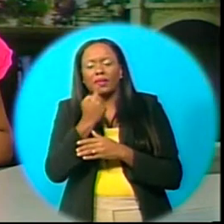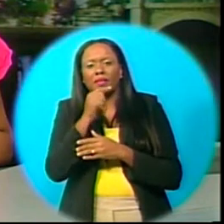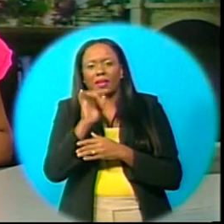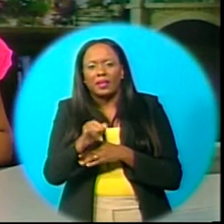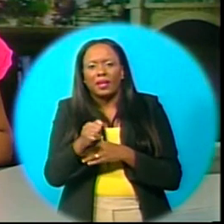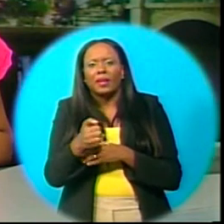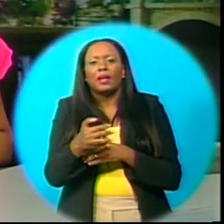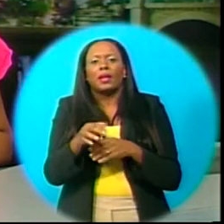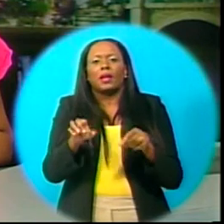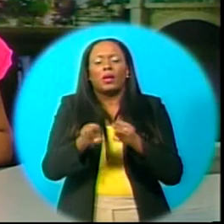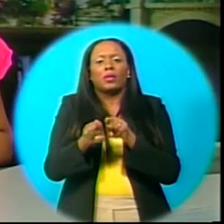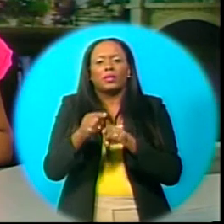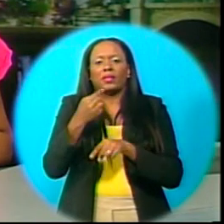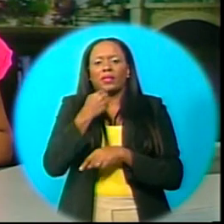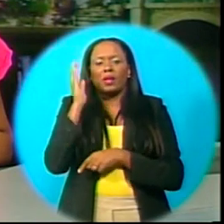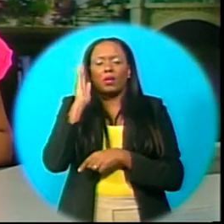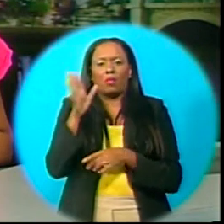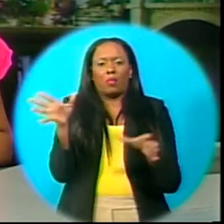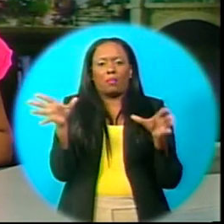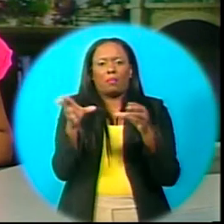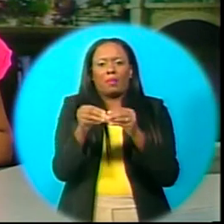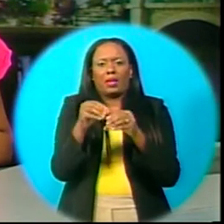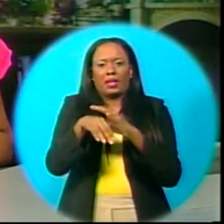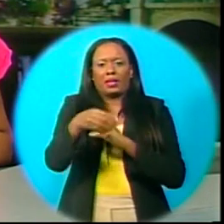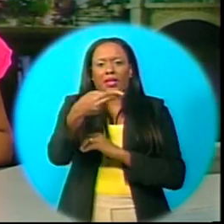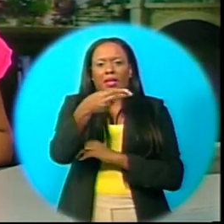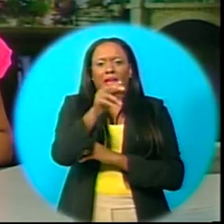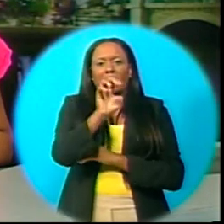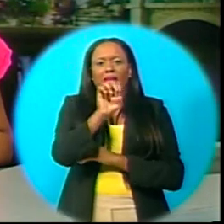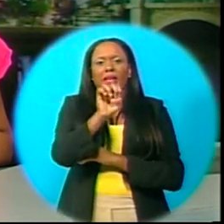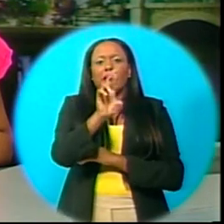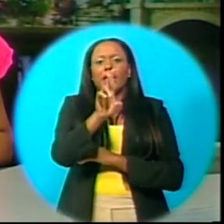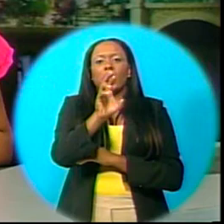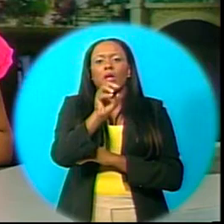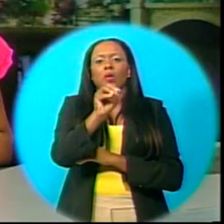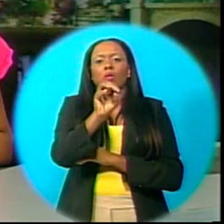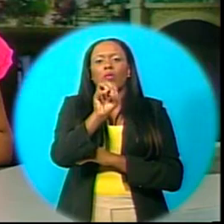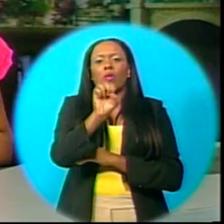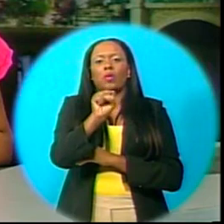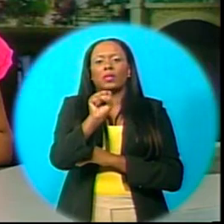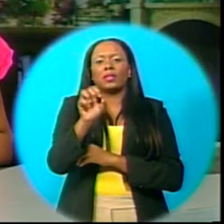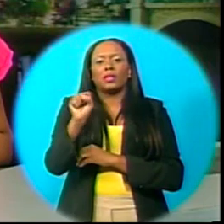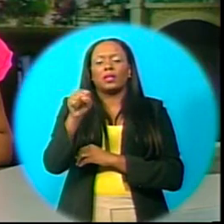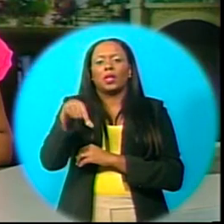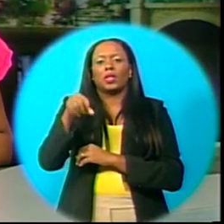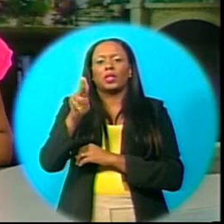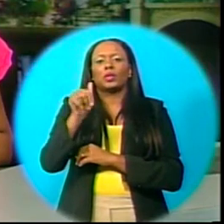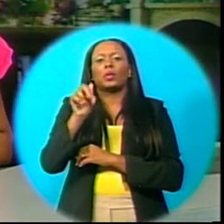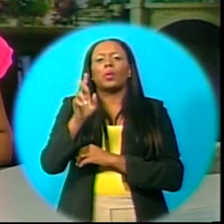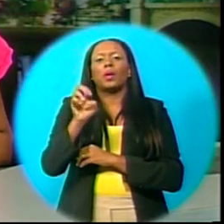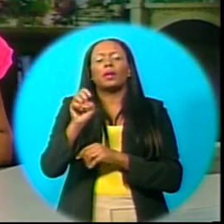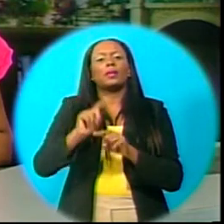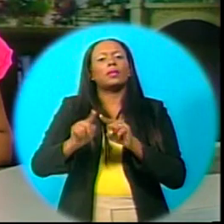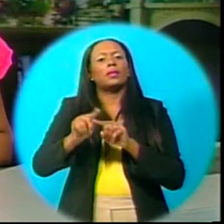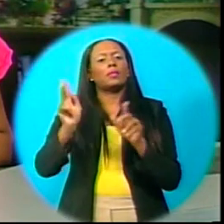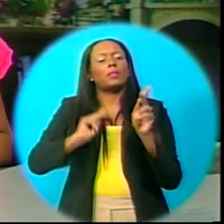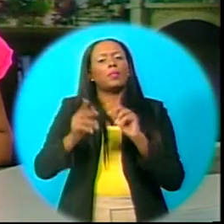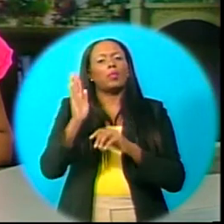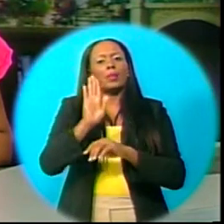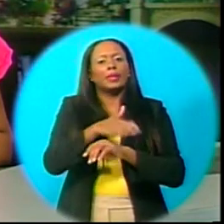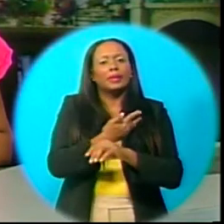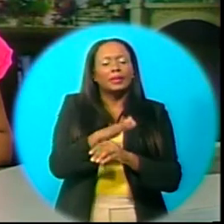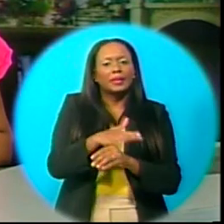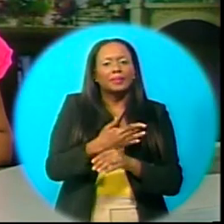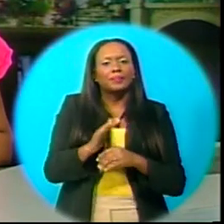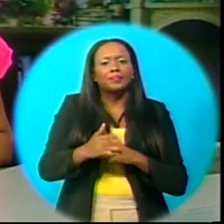on September 3rd, the foundation will climax with a meeting in Hero Square featuring a number of local artists. In the face of crime